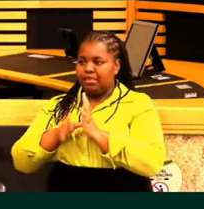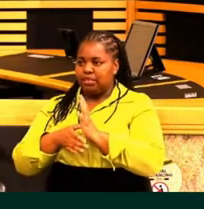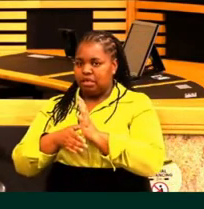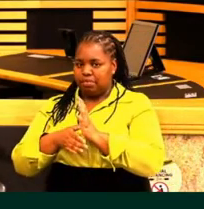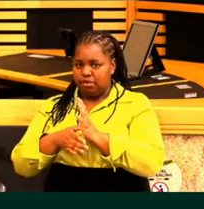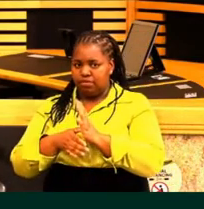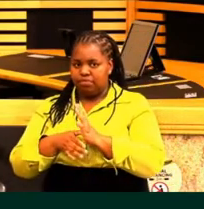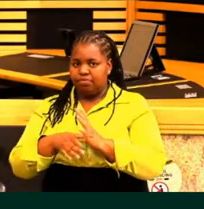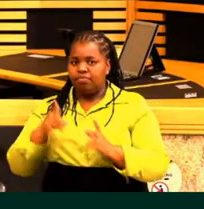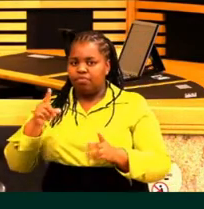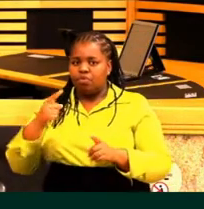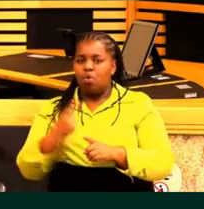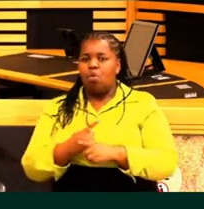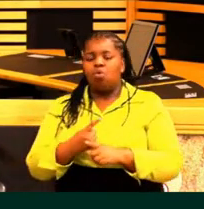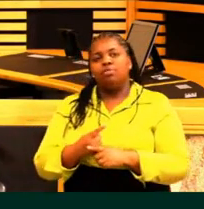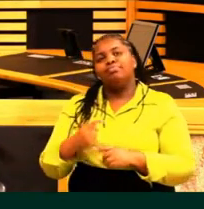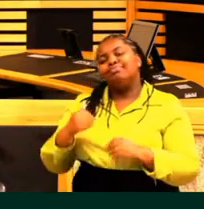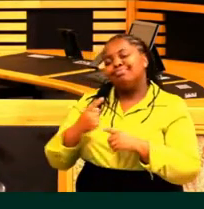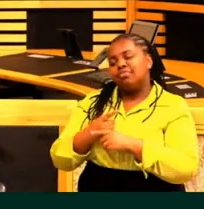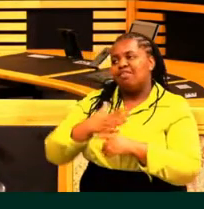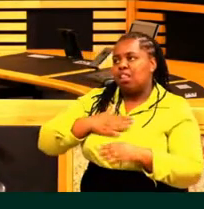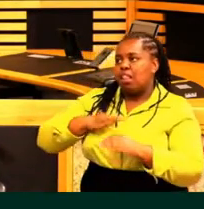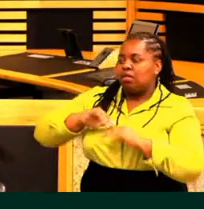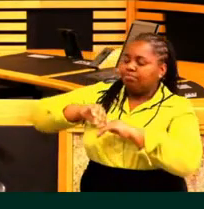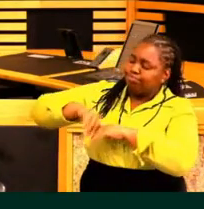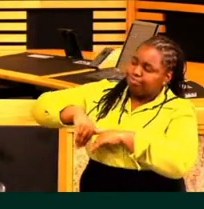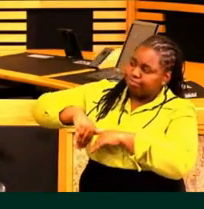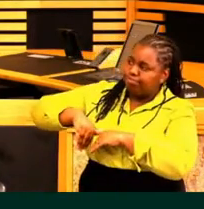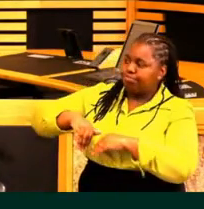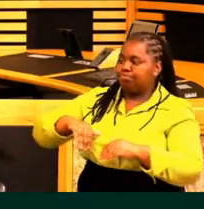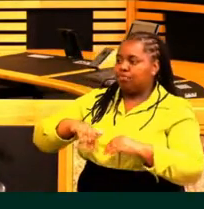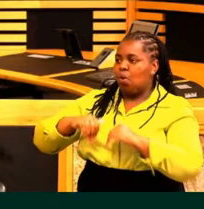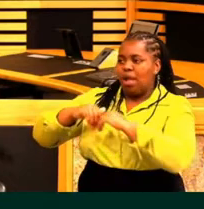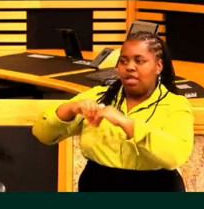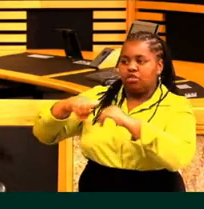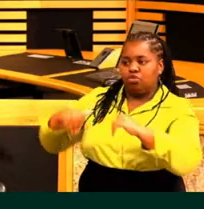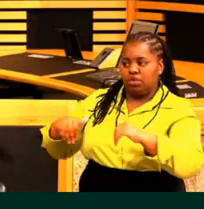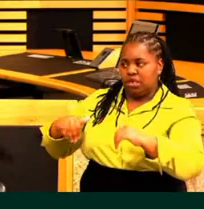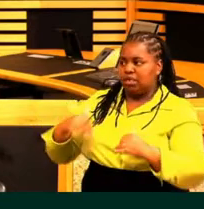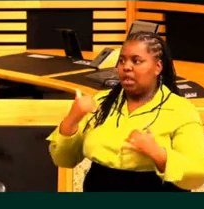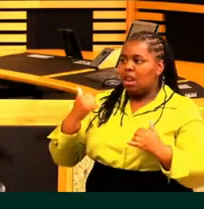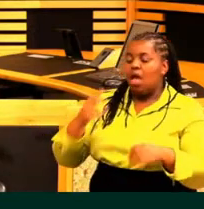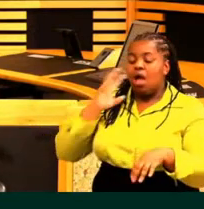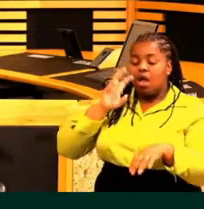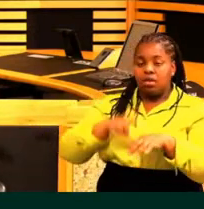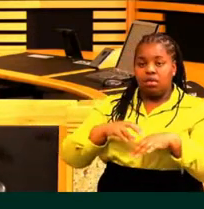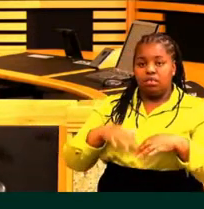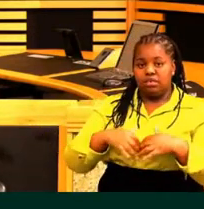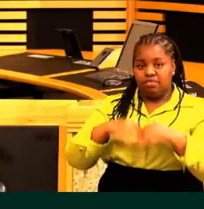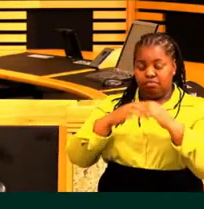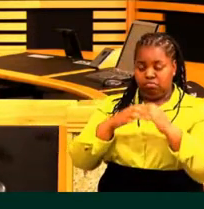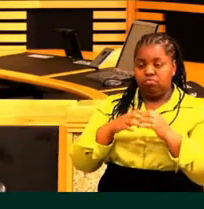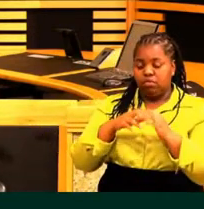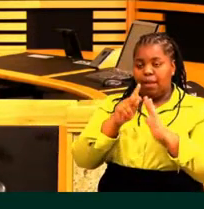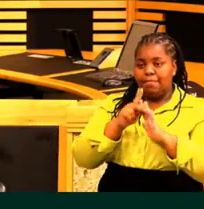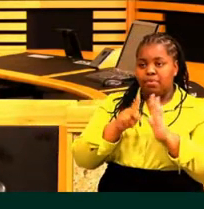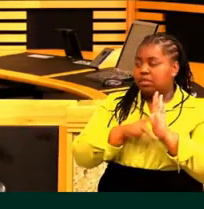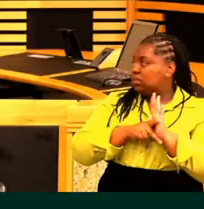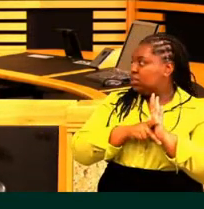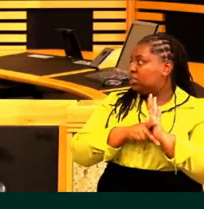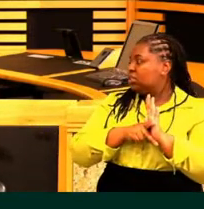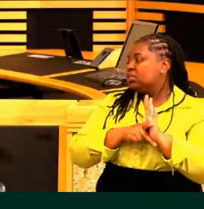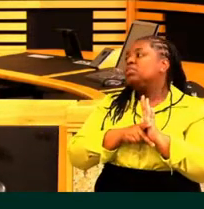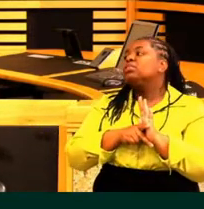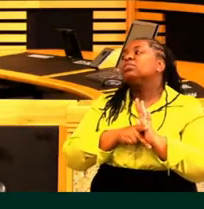often face social exclusion and discrimination now we need to develop policies and legislation that promote